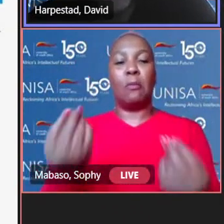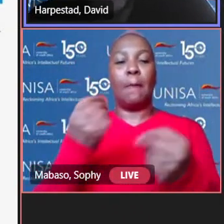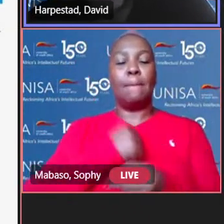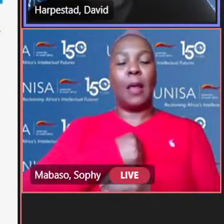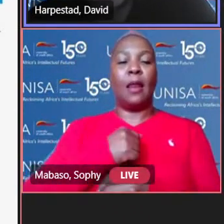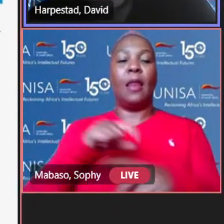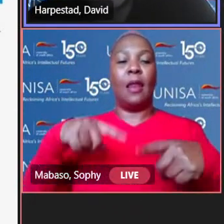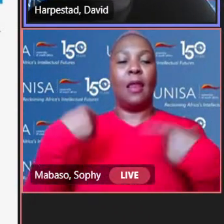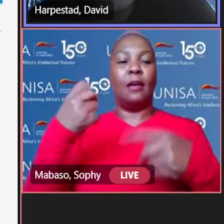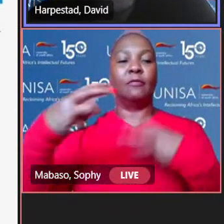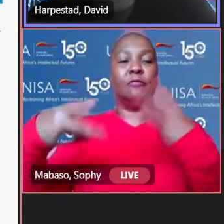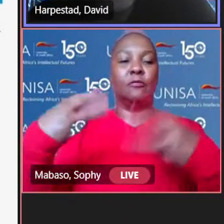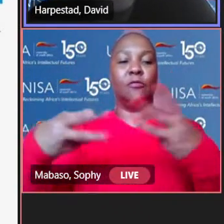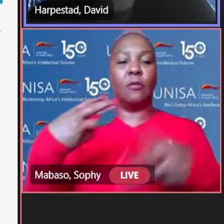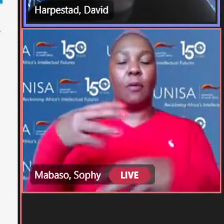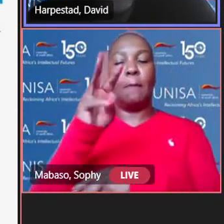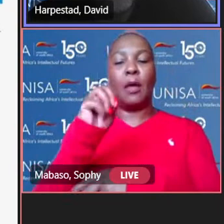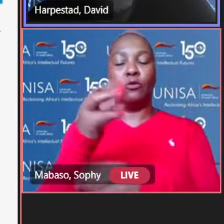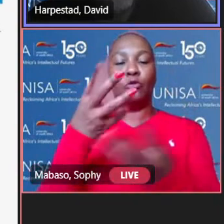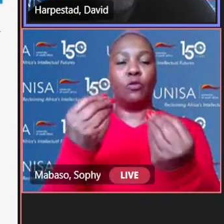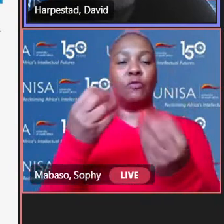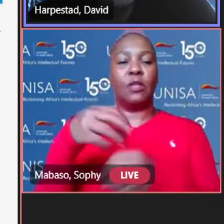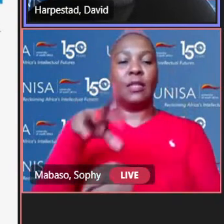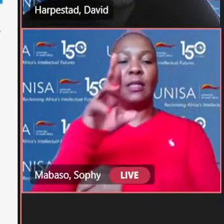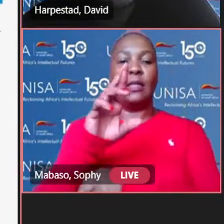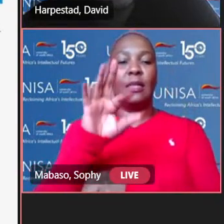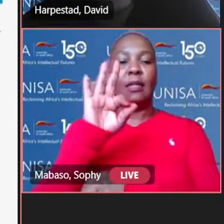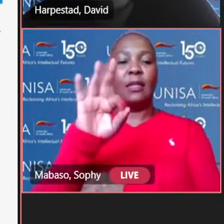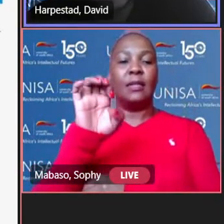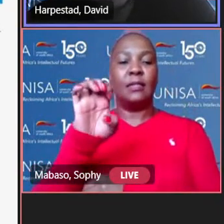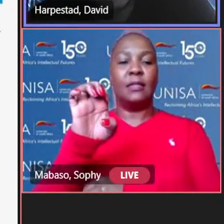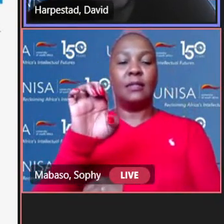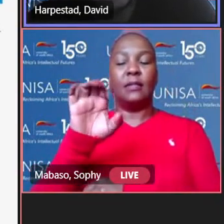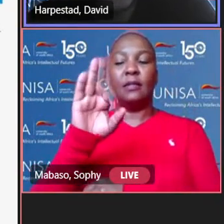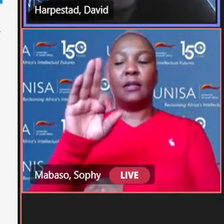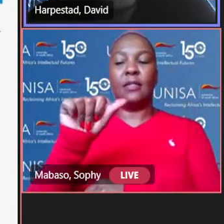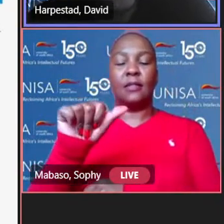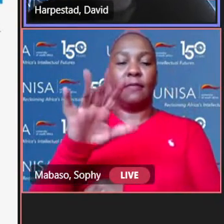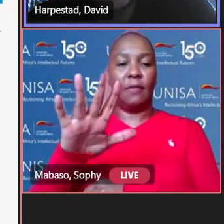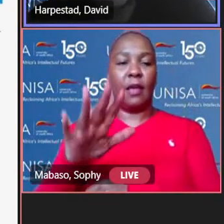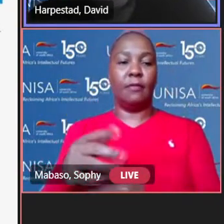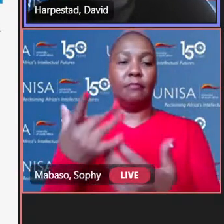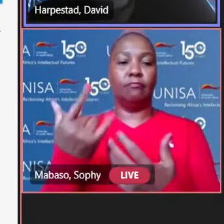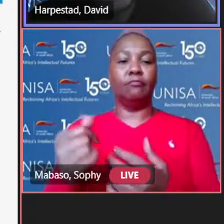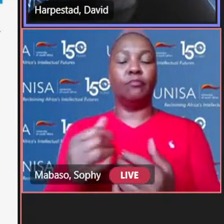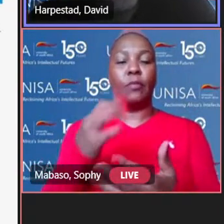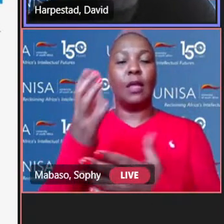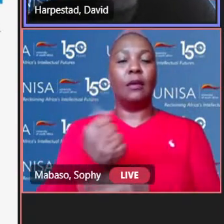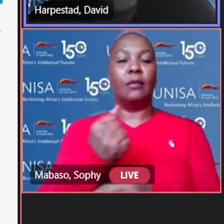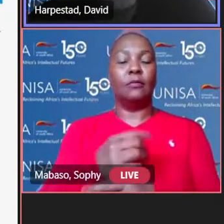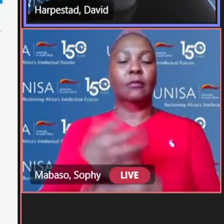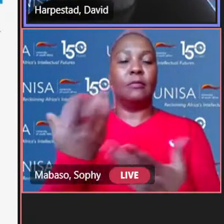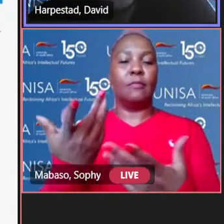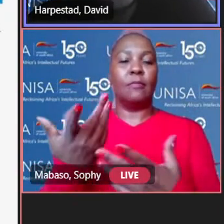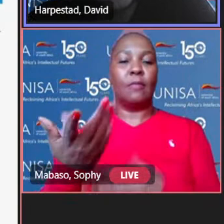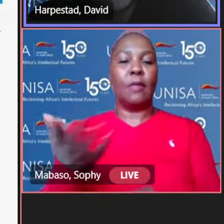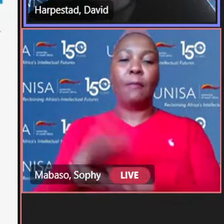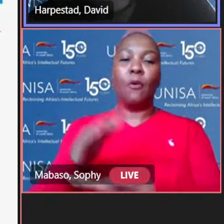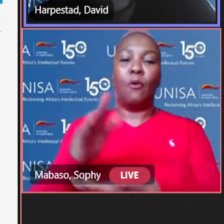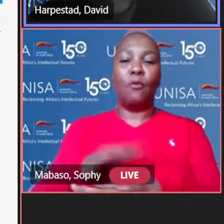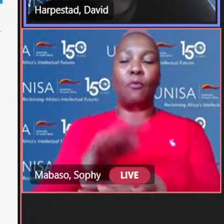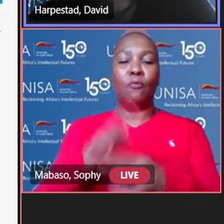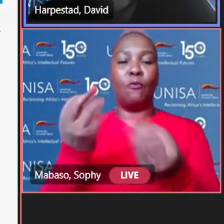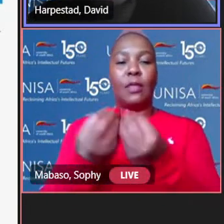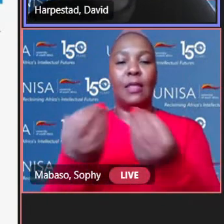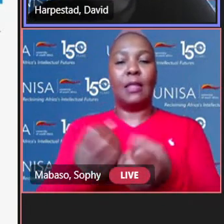like Microsoft 365, guys, there's a detailed course. It will take you through pretty much a lot of the stuff that we're giving you for